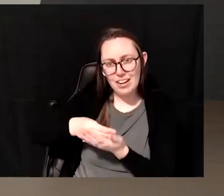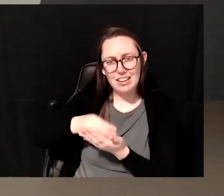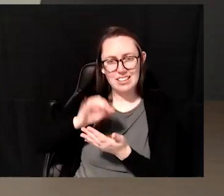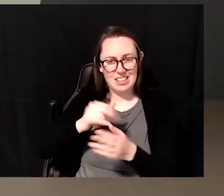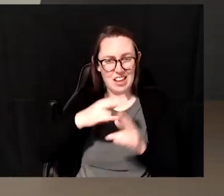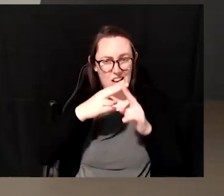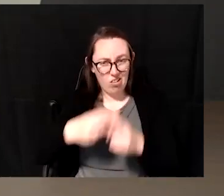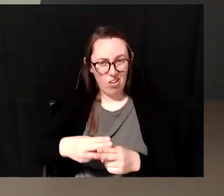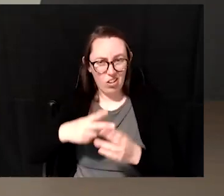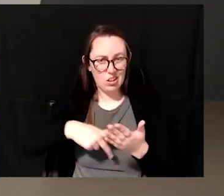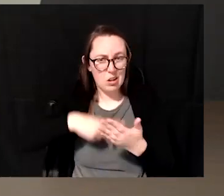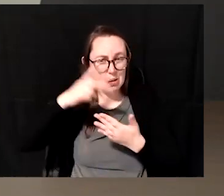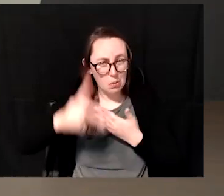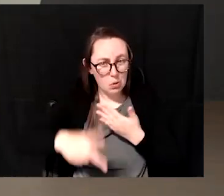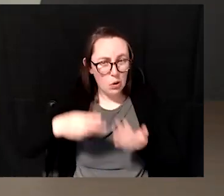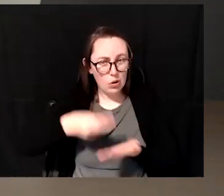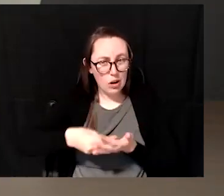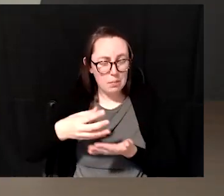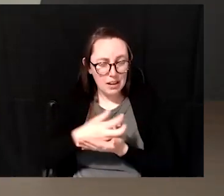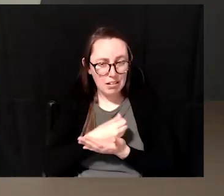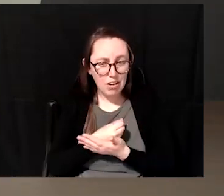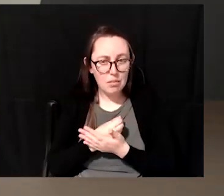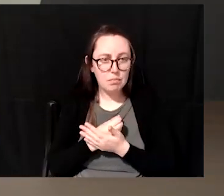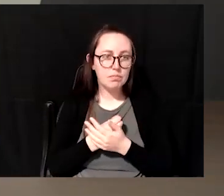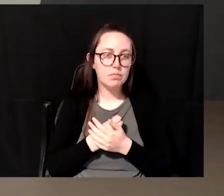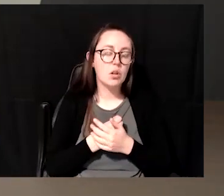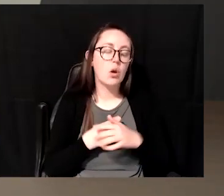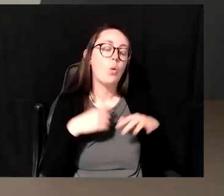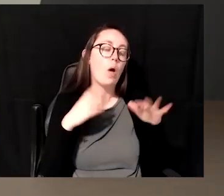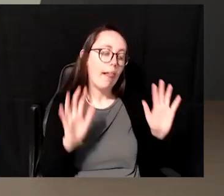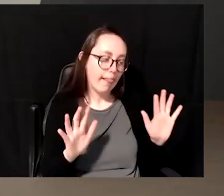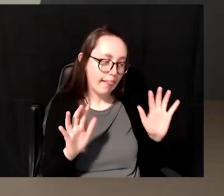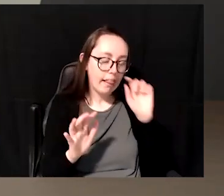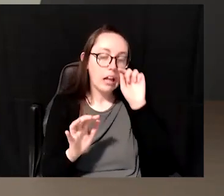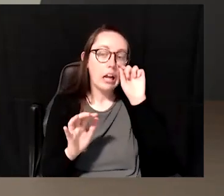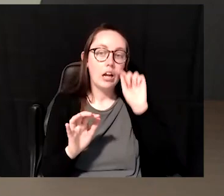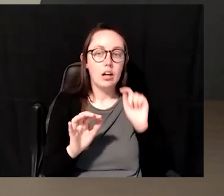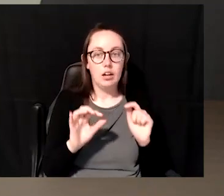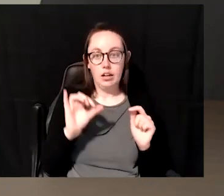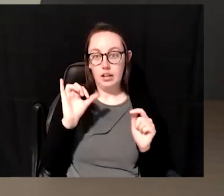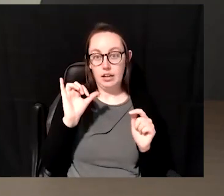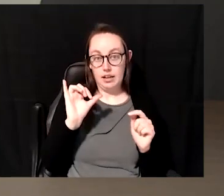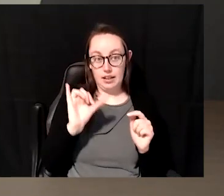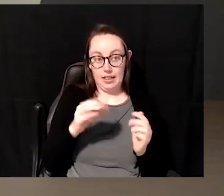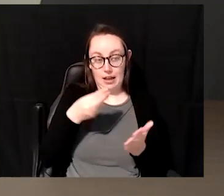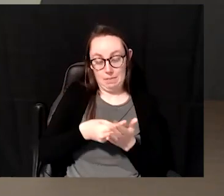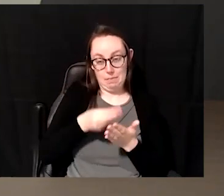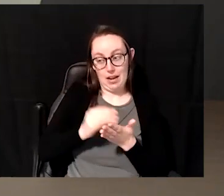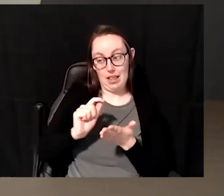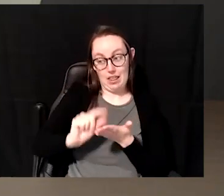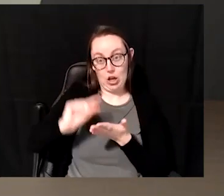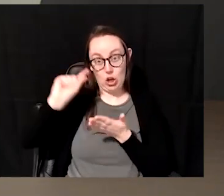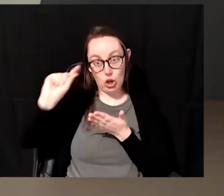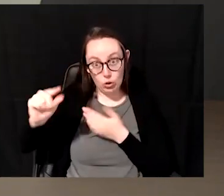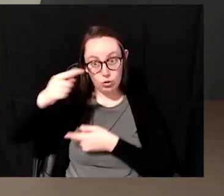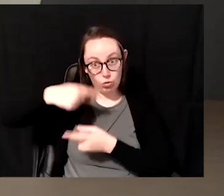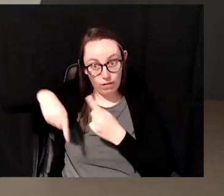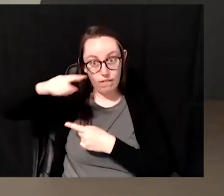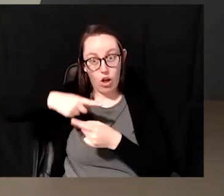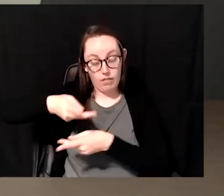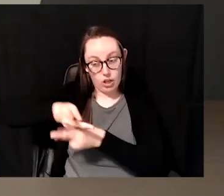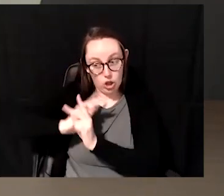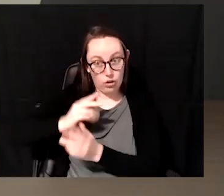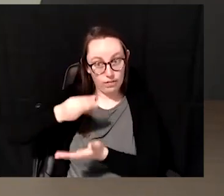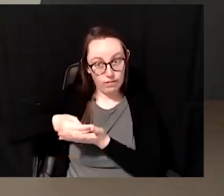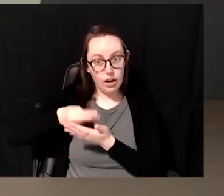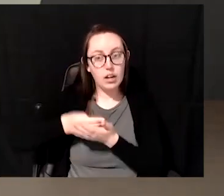the funds that go into the revolving Loan Fund begin their life as program income and after a period of time and